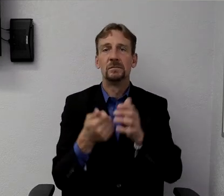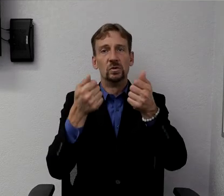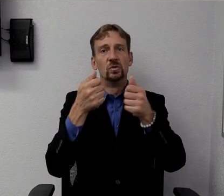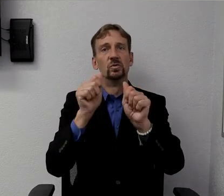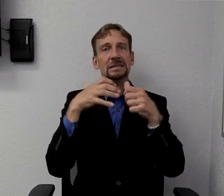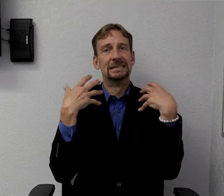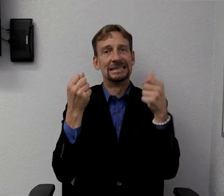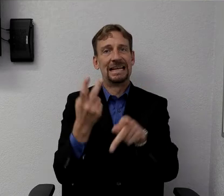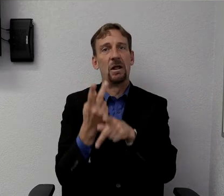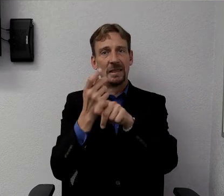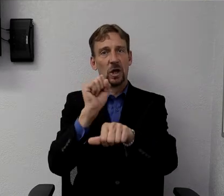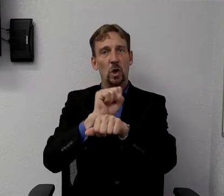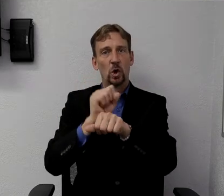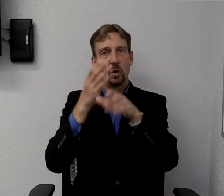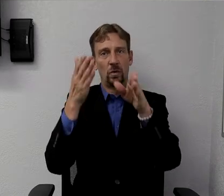of the